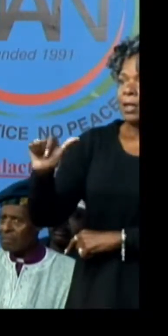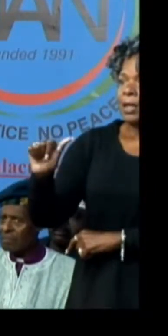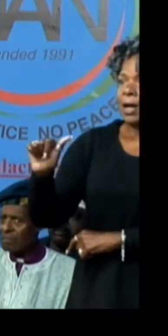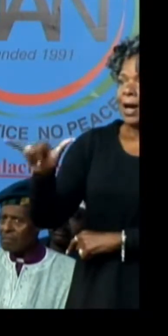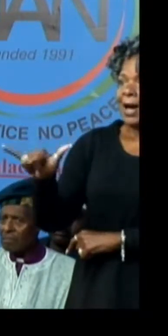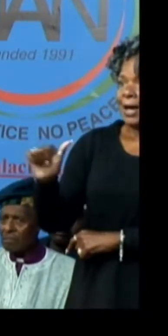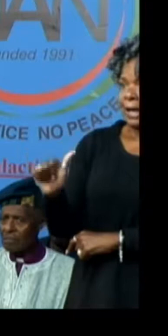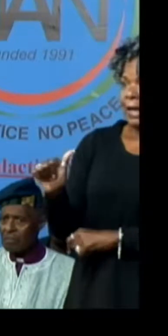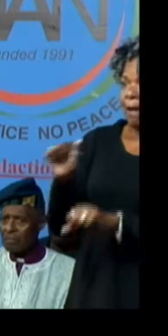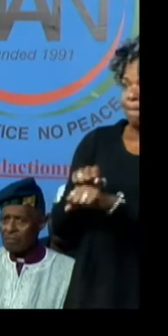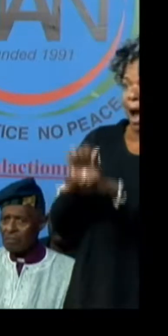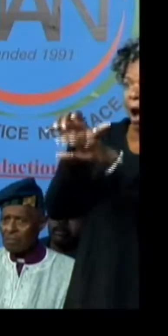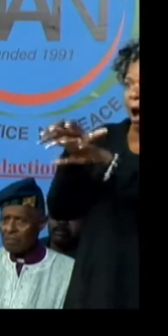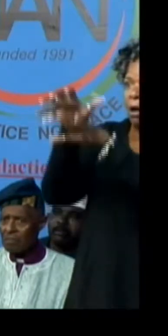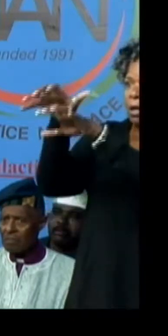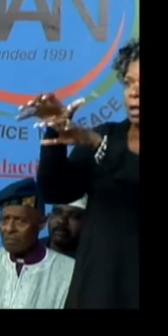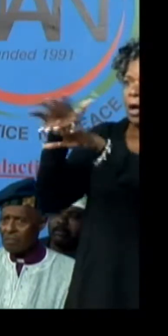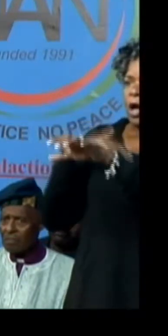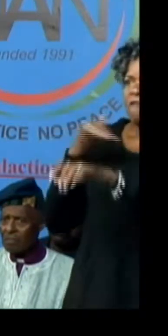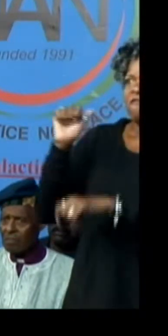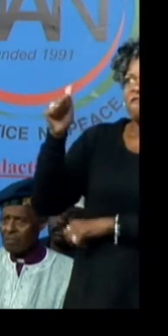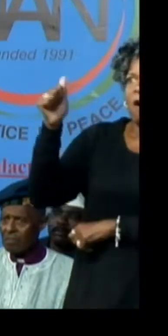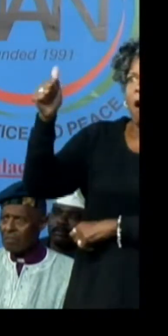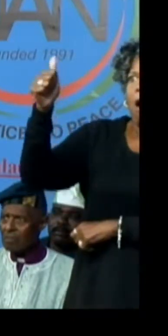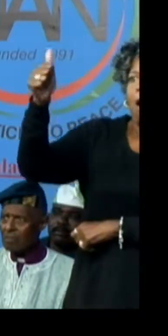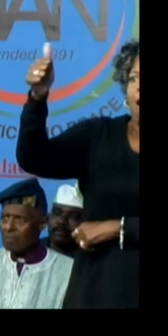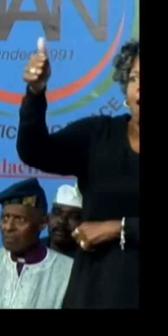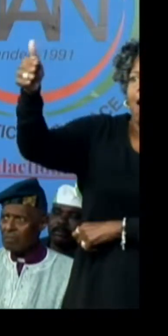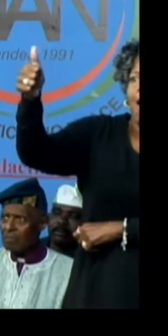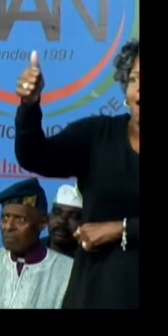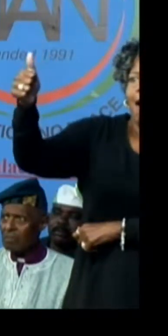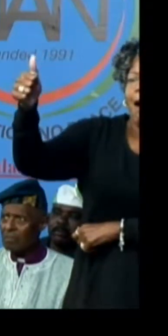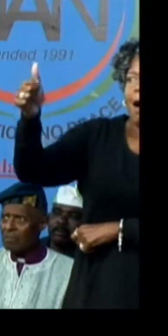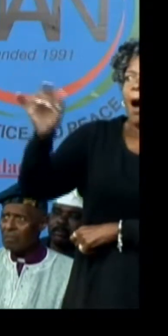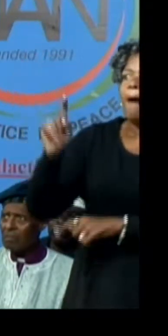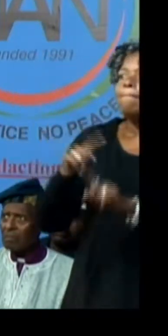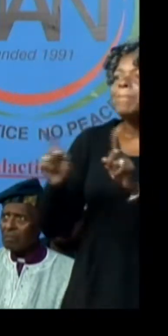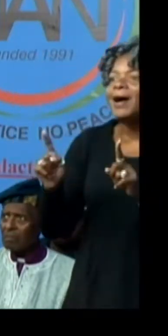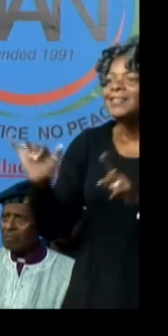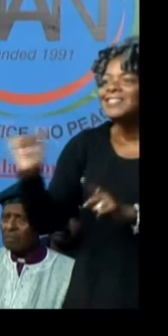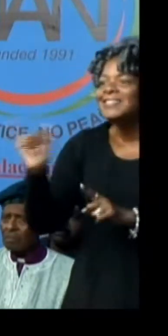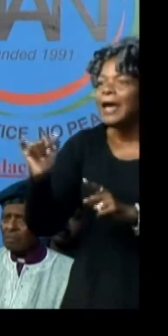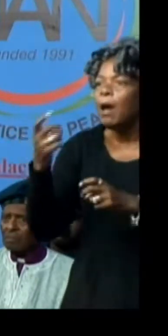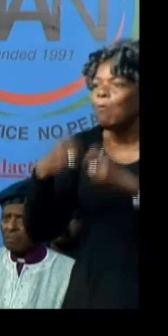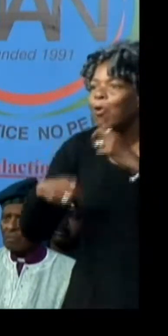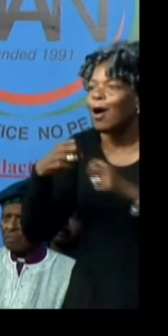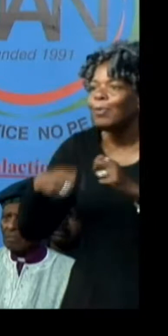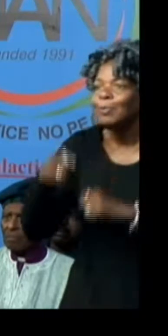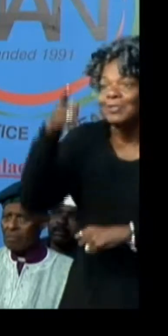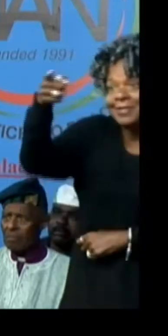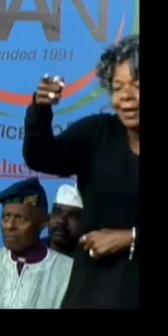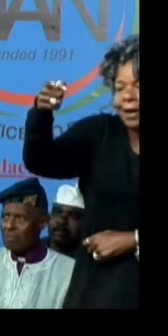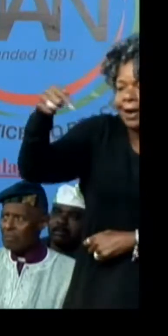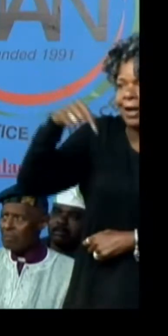away from here, but we have similar problems sometime over there also, and I have a special